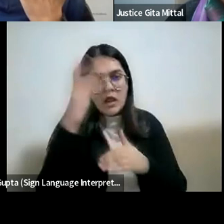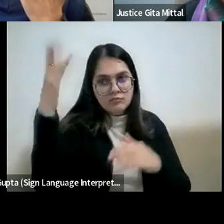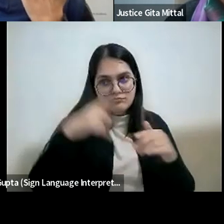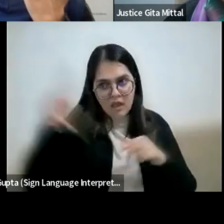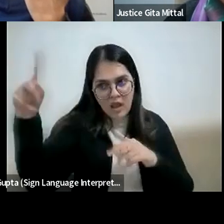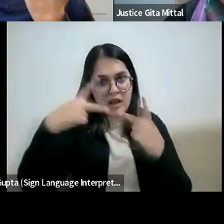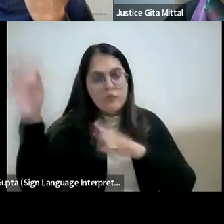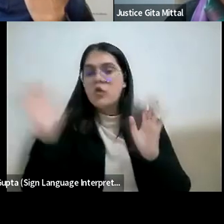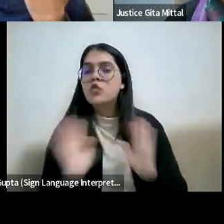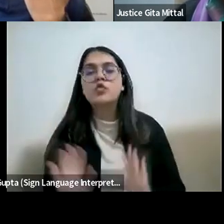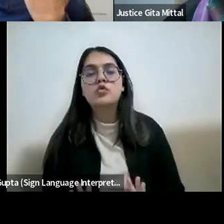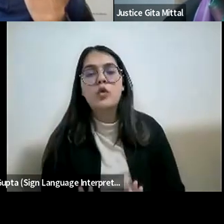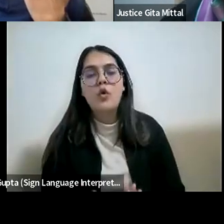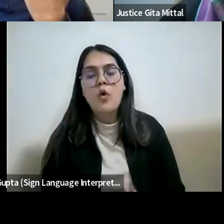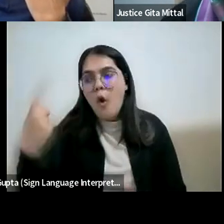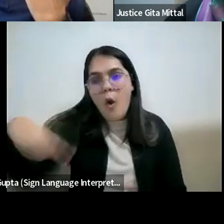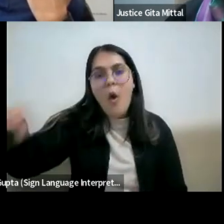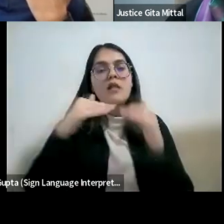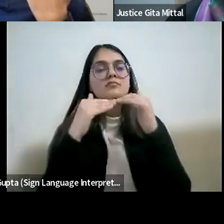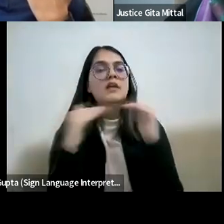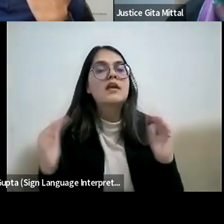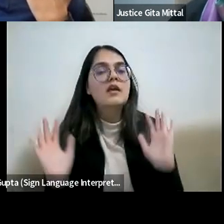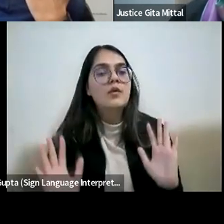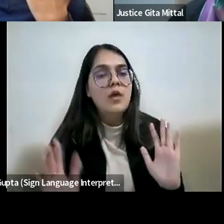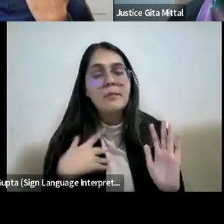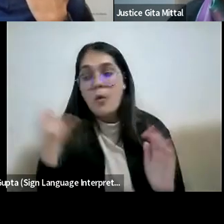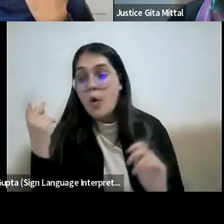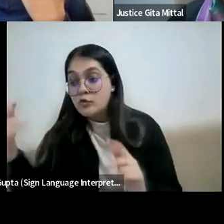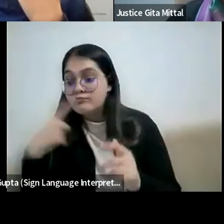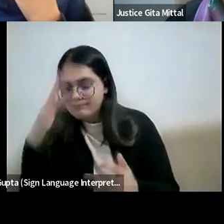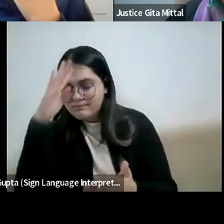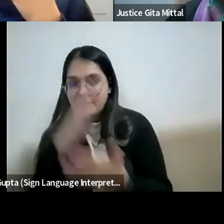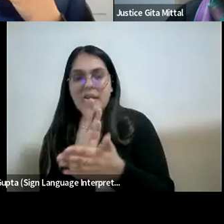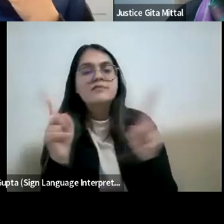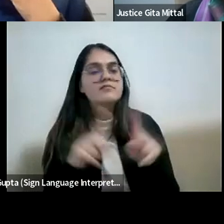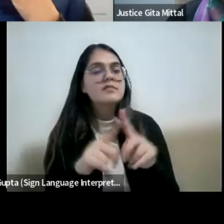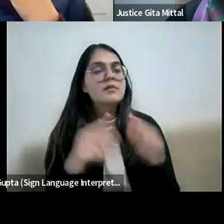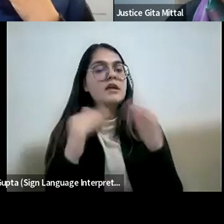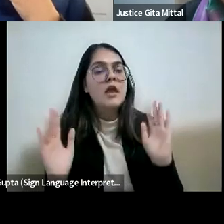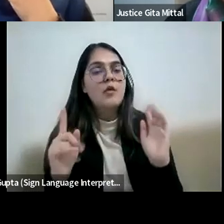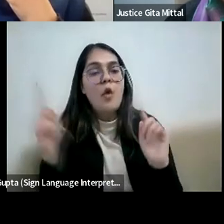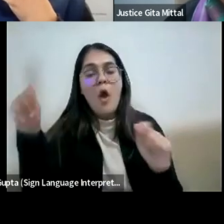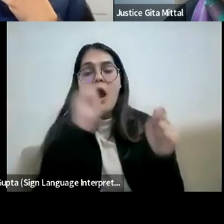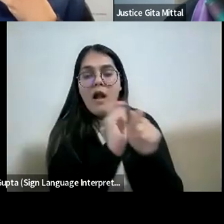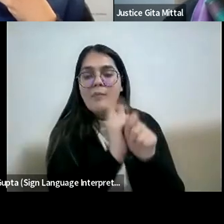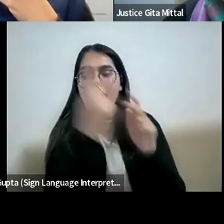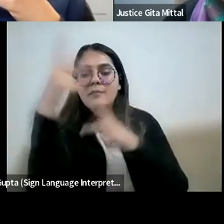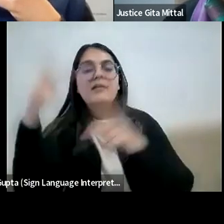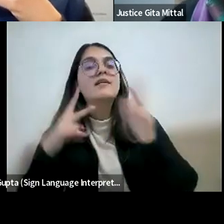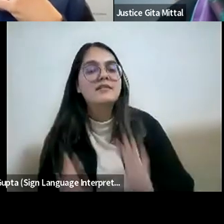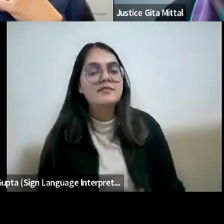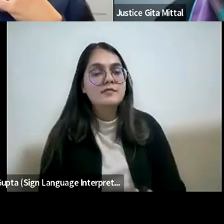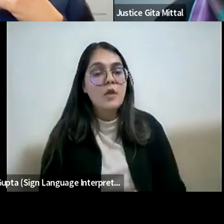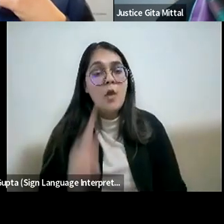can do, the sessions can't do. What a sessions can do, the High Court can't do, And each one of